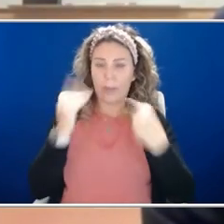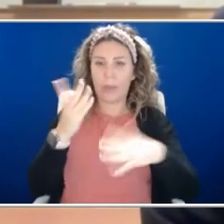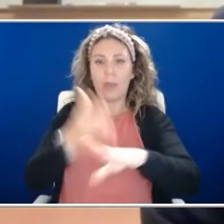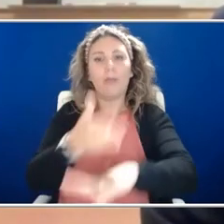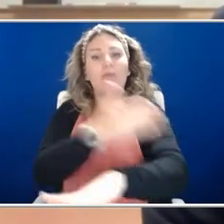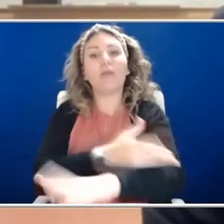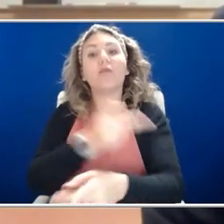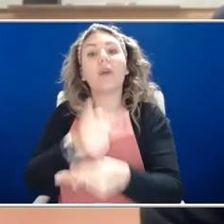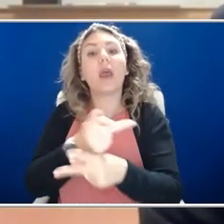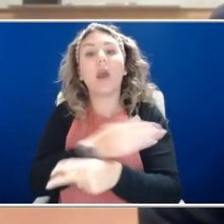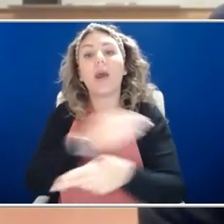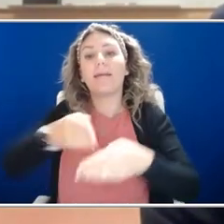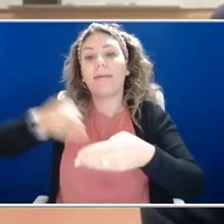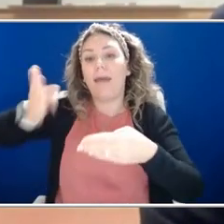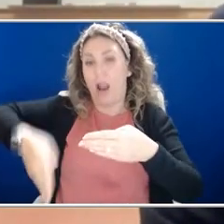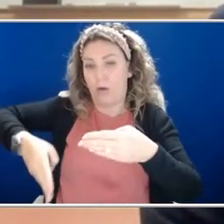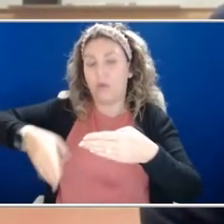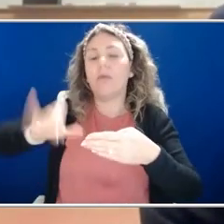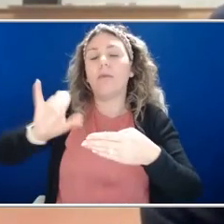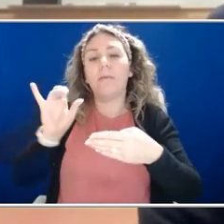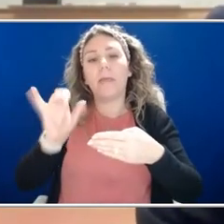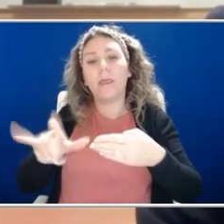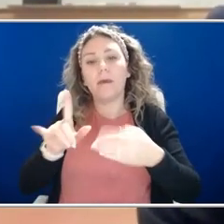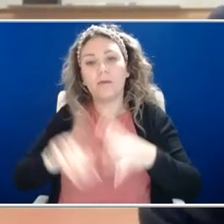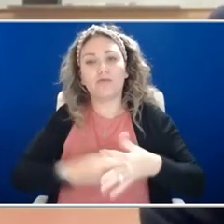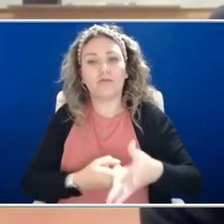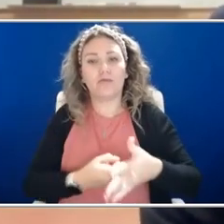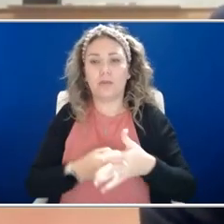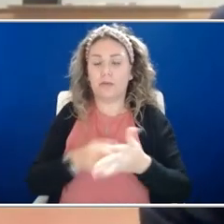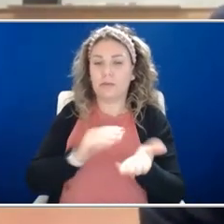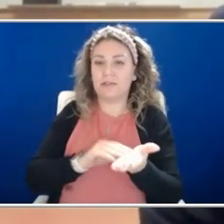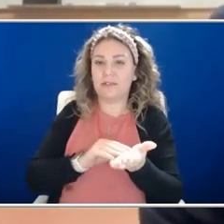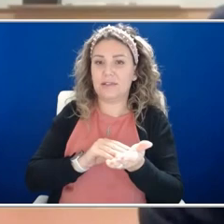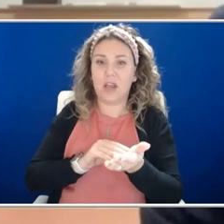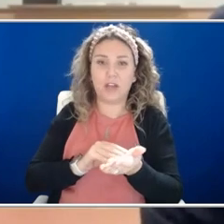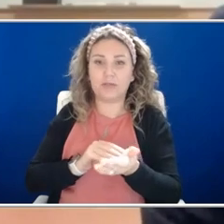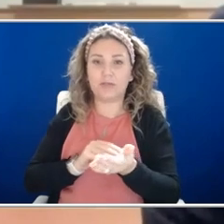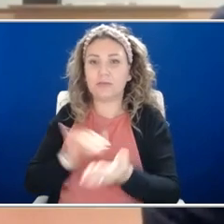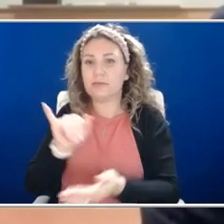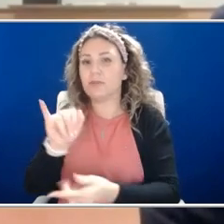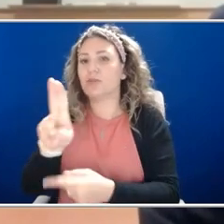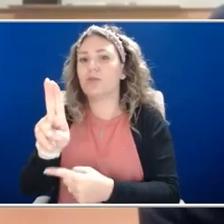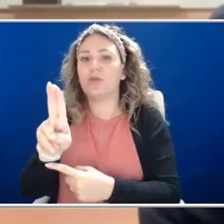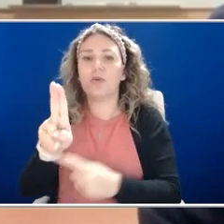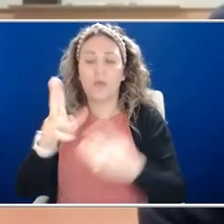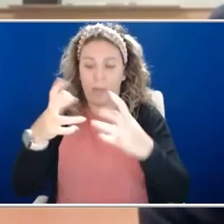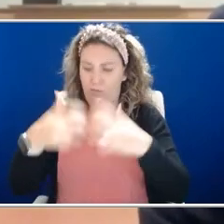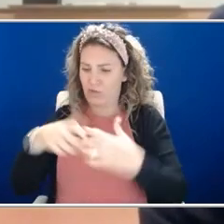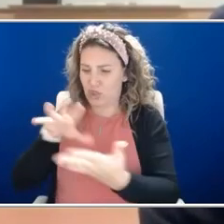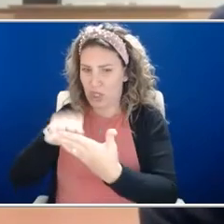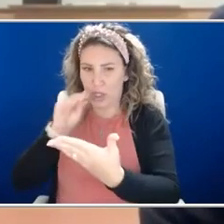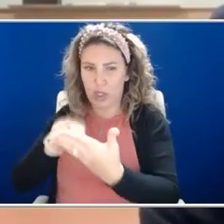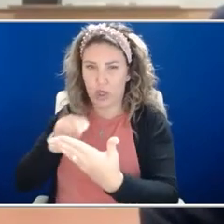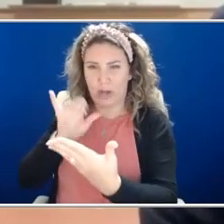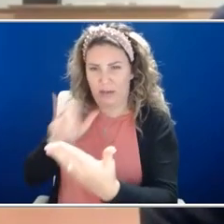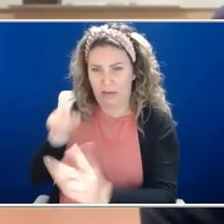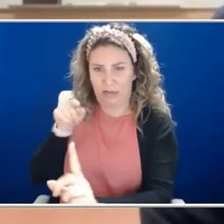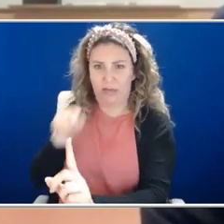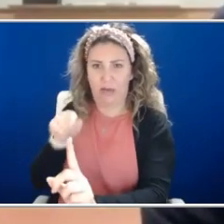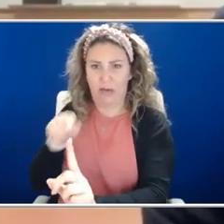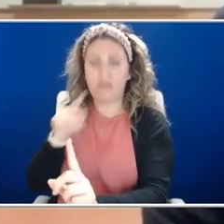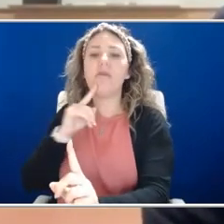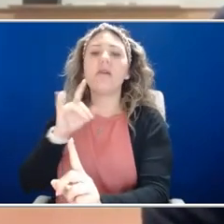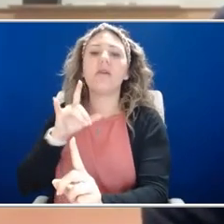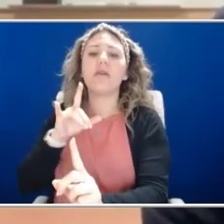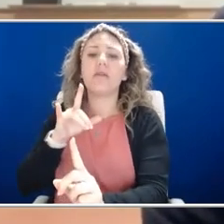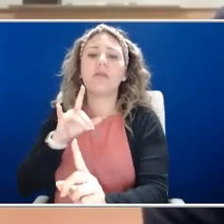and outcomes? And so, interestingly, I know Dr. Liu just mentioned about machine learning. And funny thing is, I bet everybody on